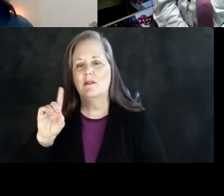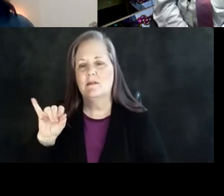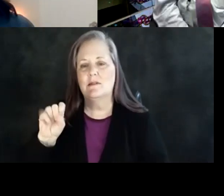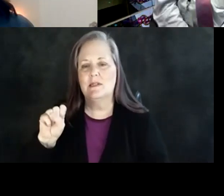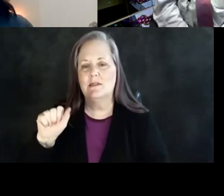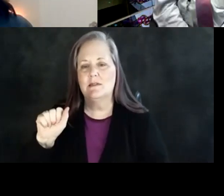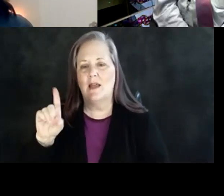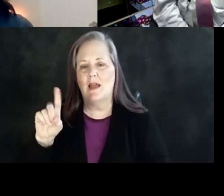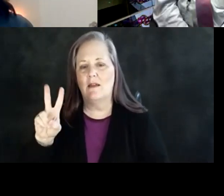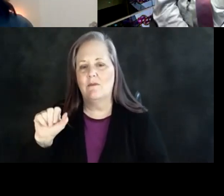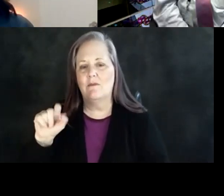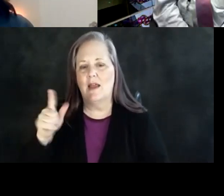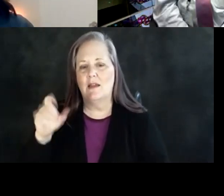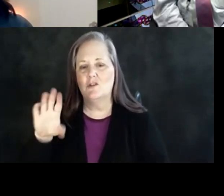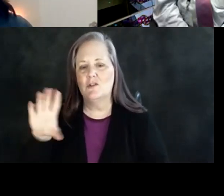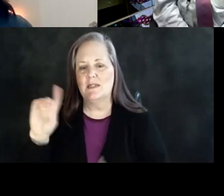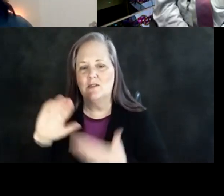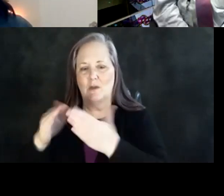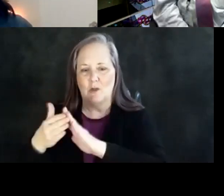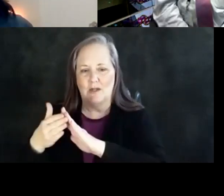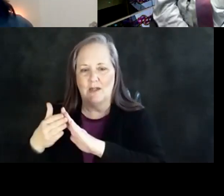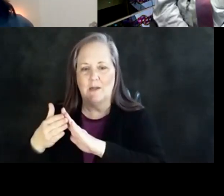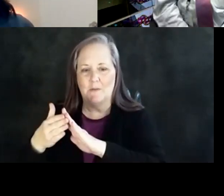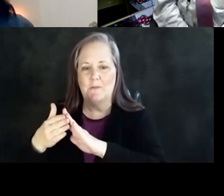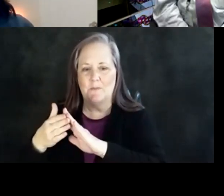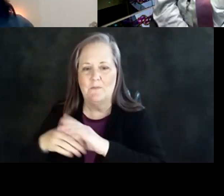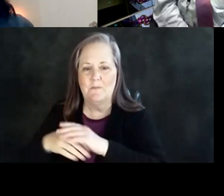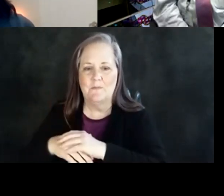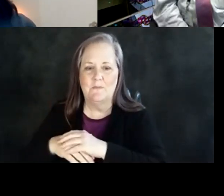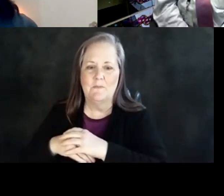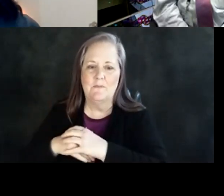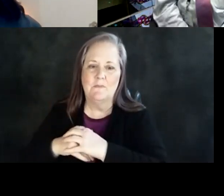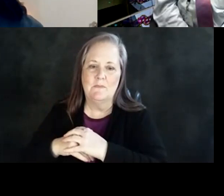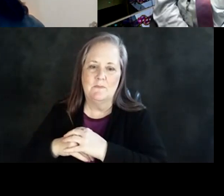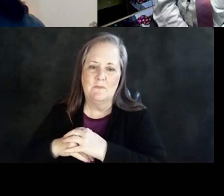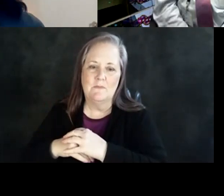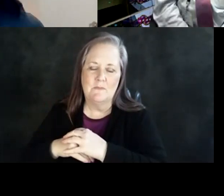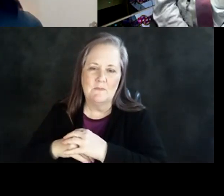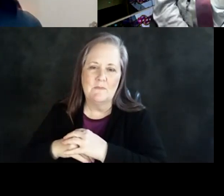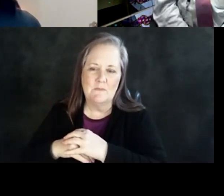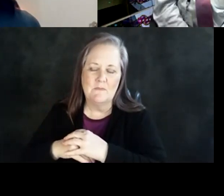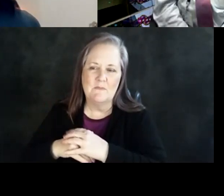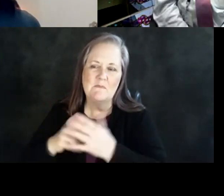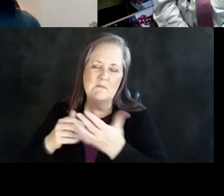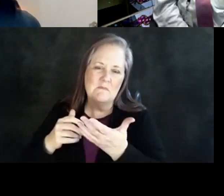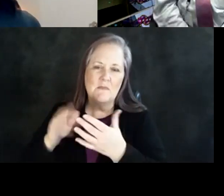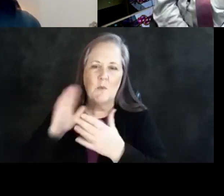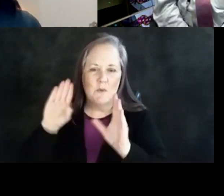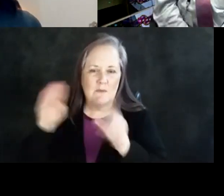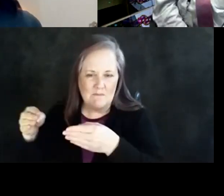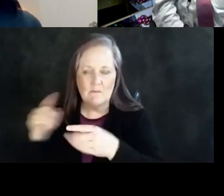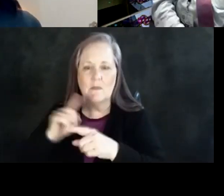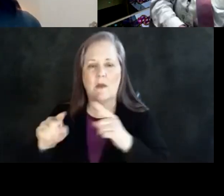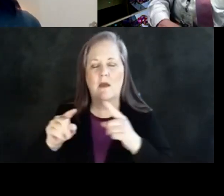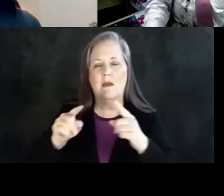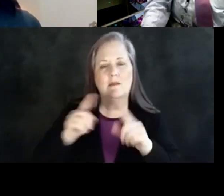this time as well. But it will really come into full play once we go to the general public, because we